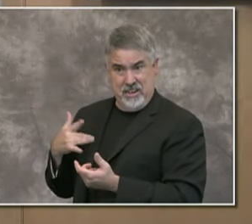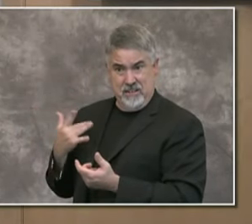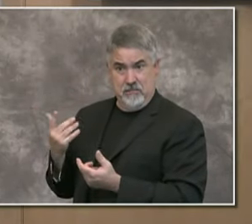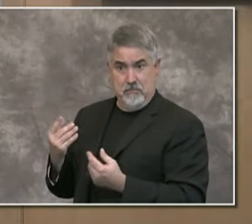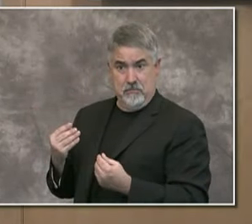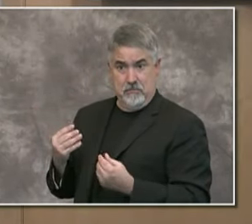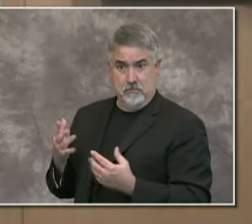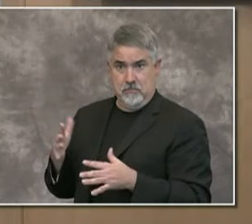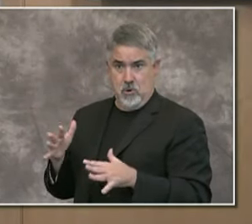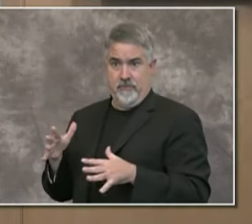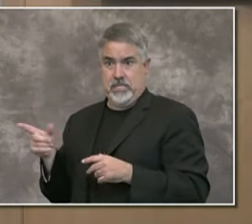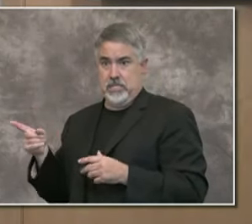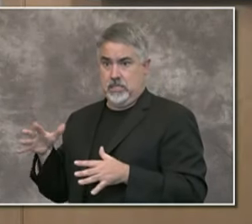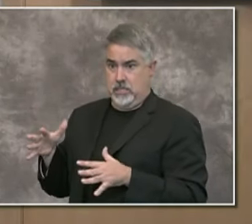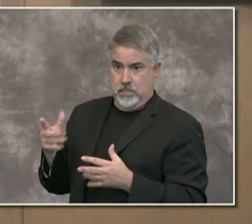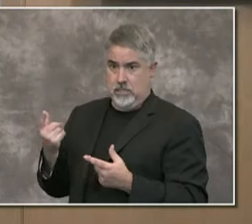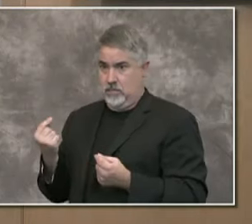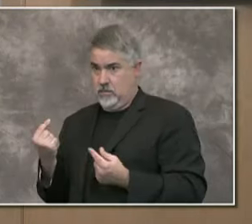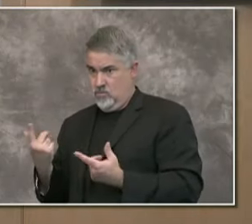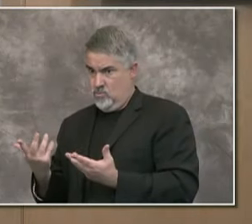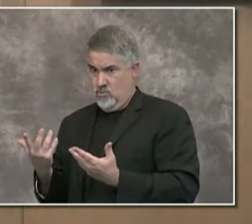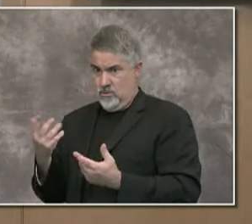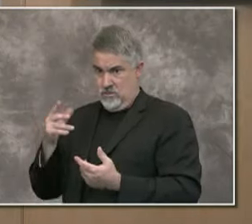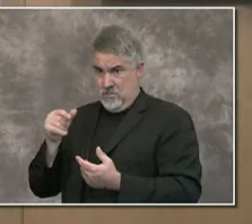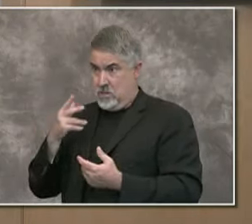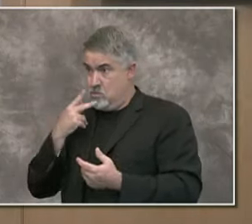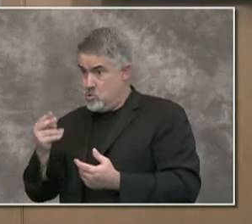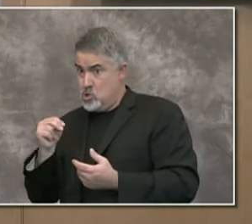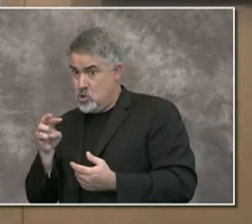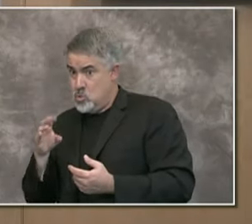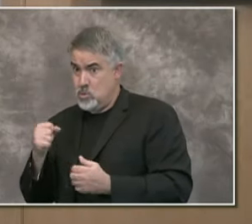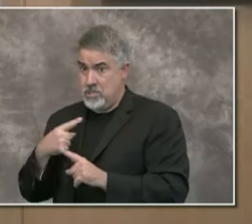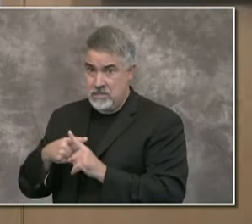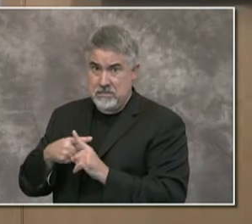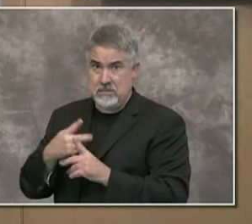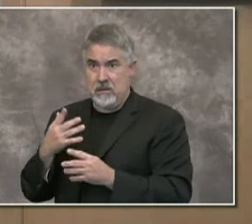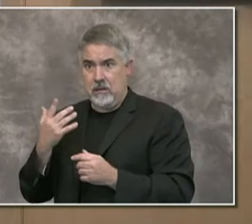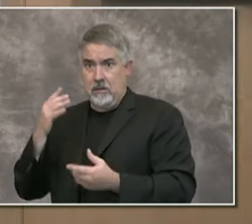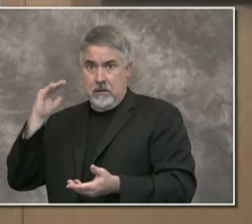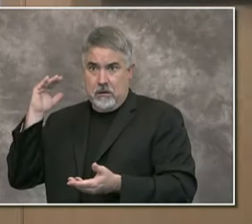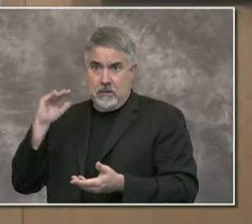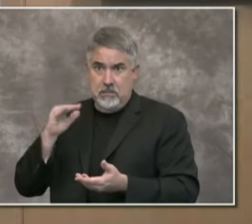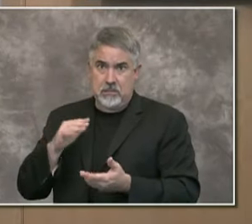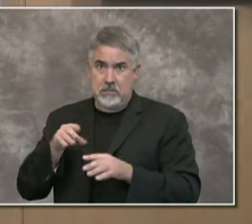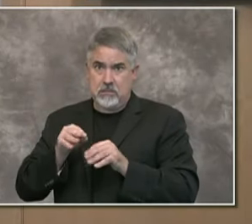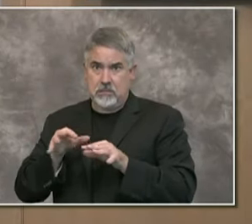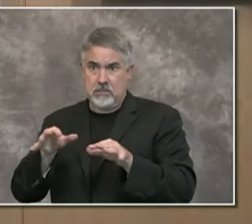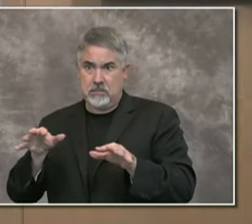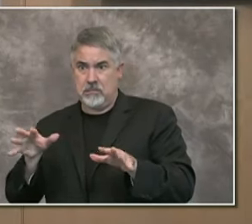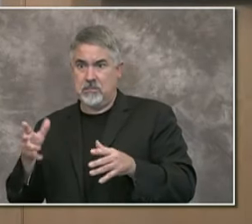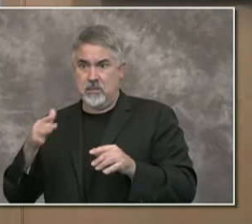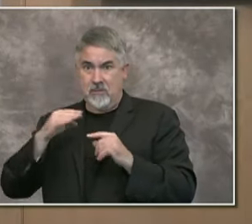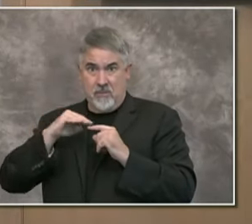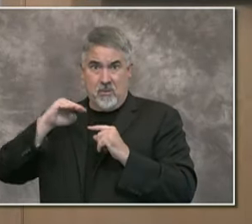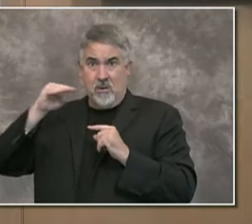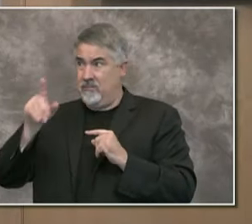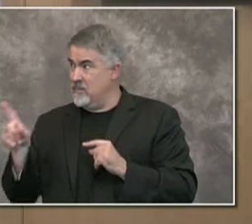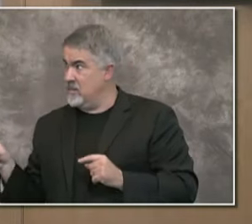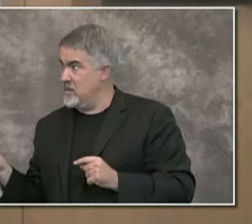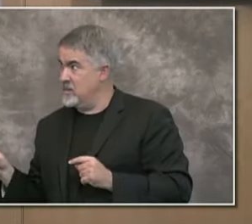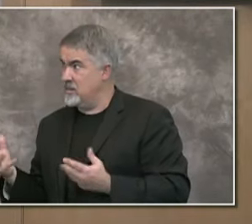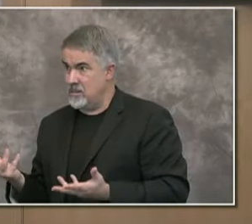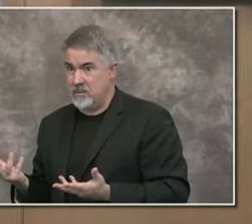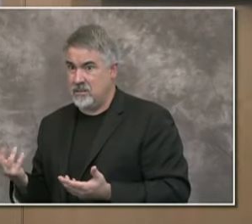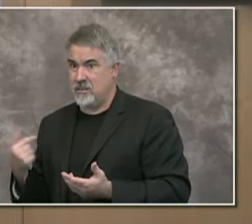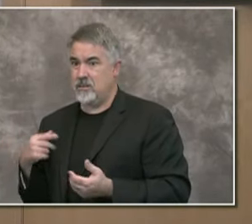fair way to look at the numbers week over week and how the curve may be changing? Dr. McDonald had to get on a conference call, but